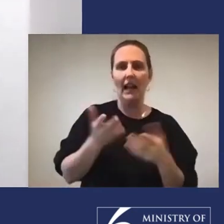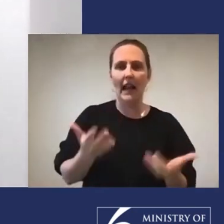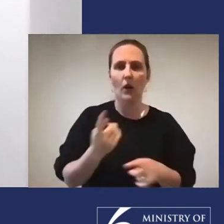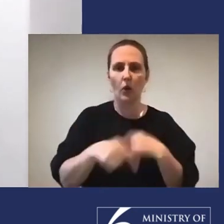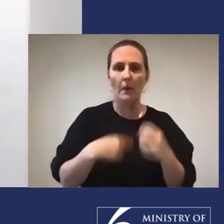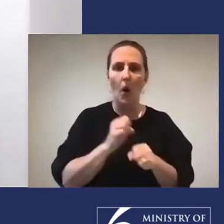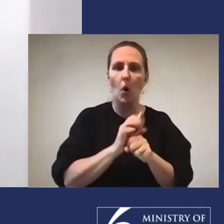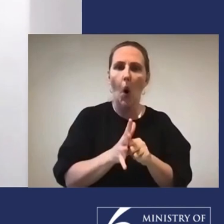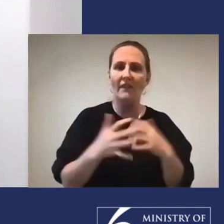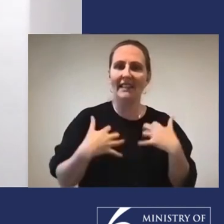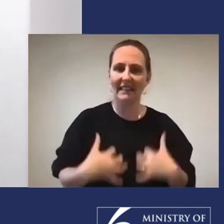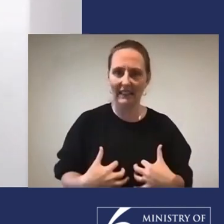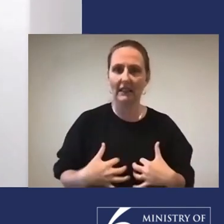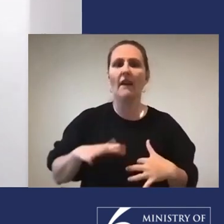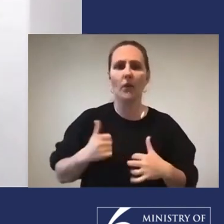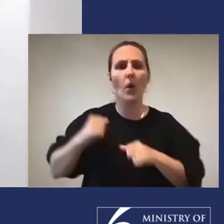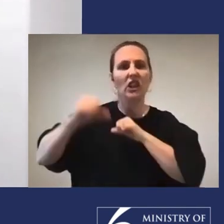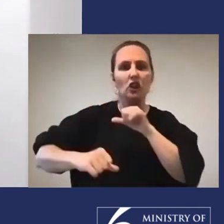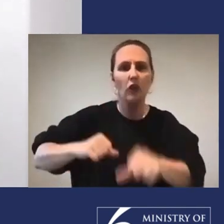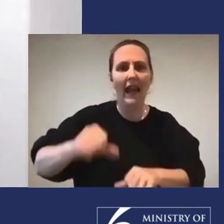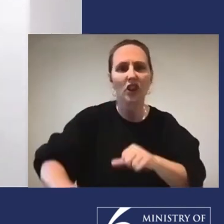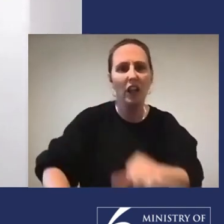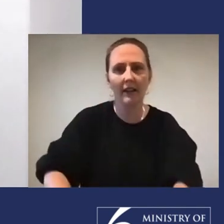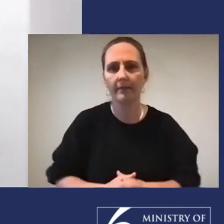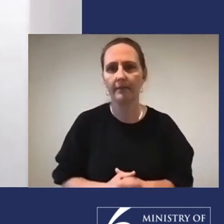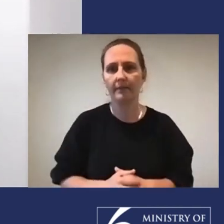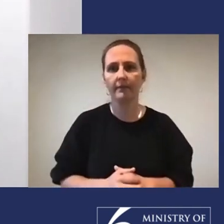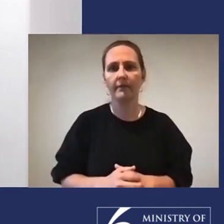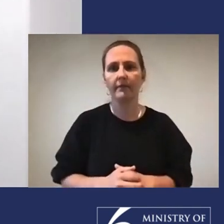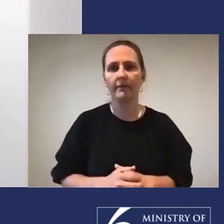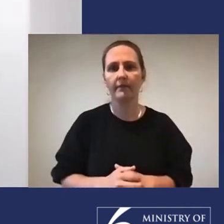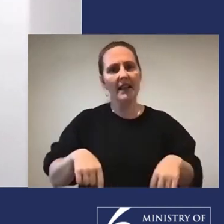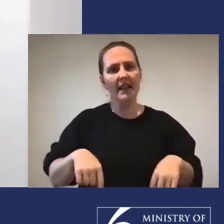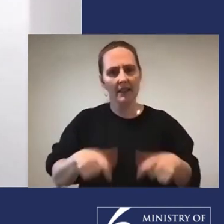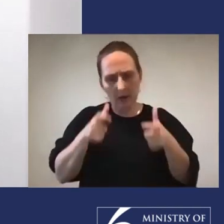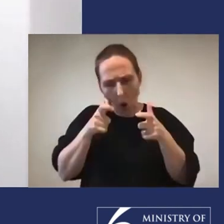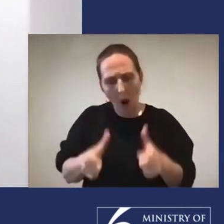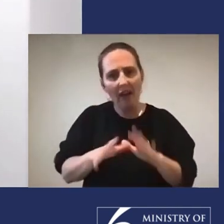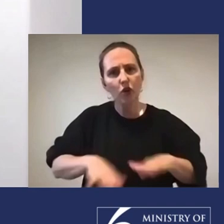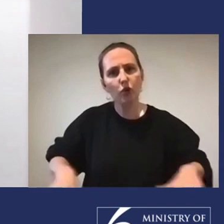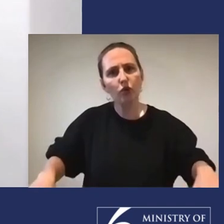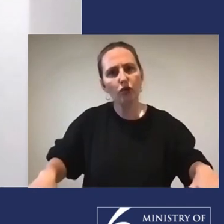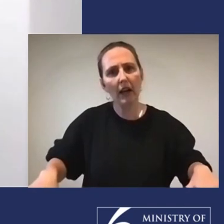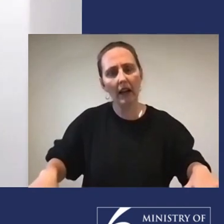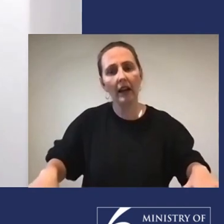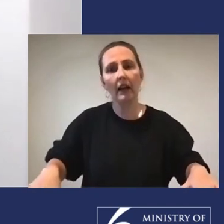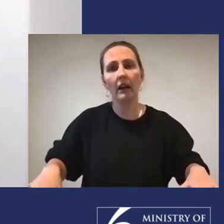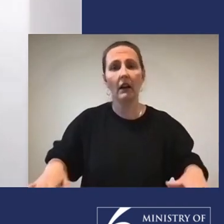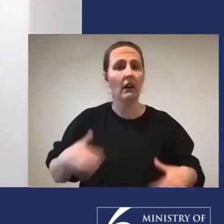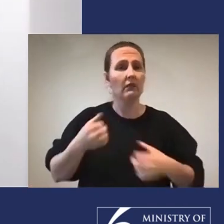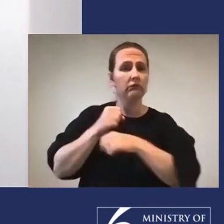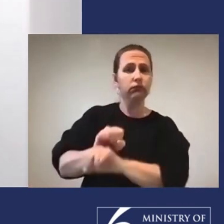I see it as being like our tempuna did for us, protecting us against diseases like polio and